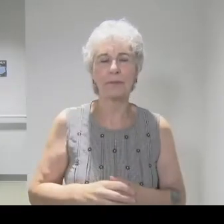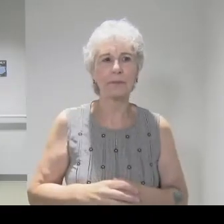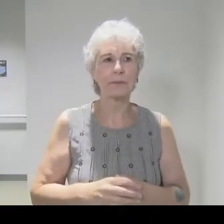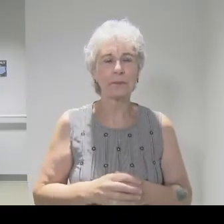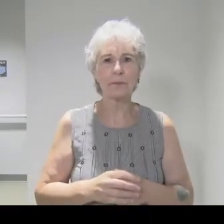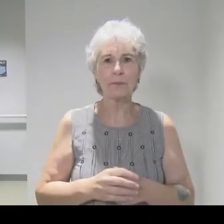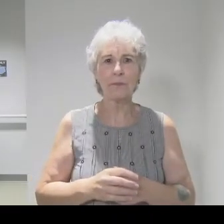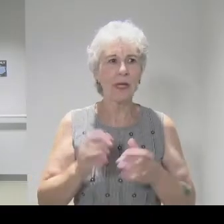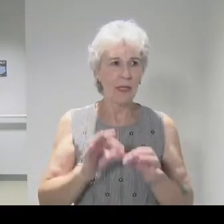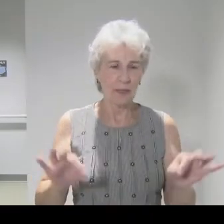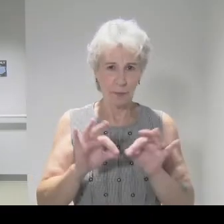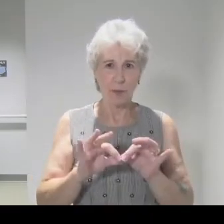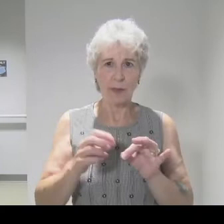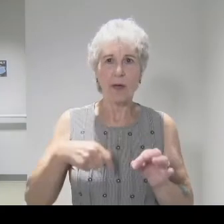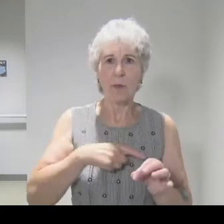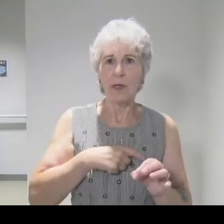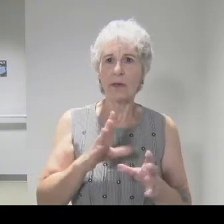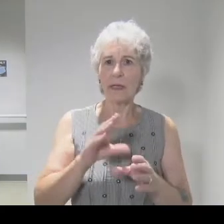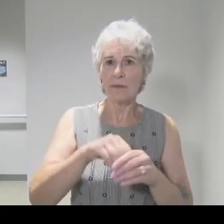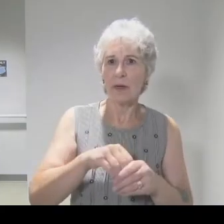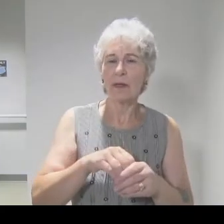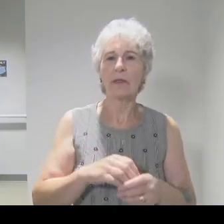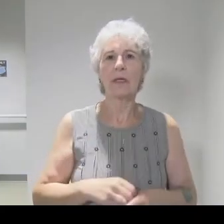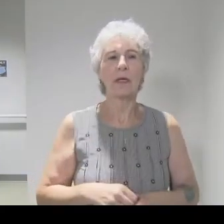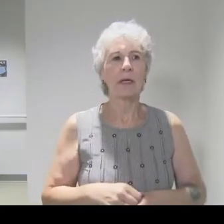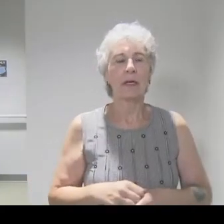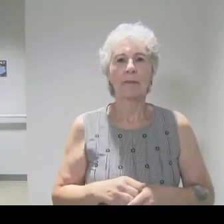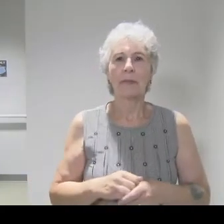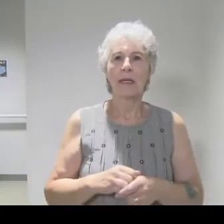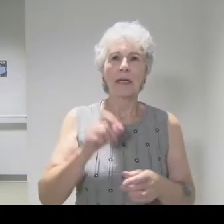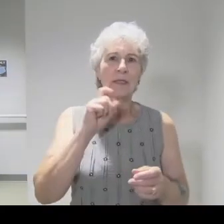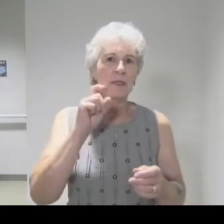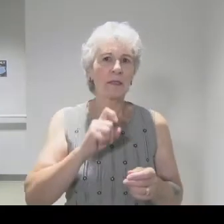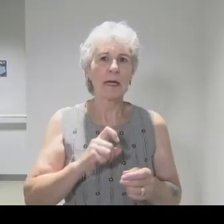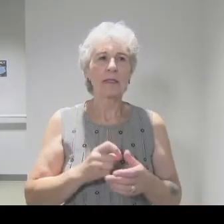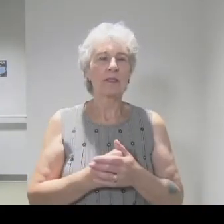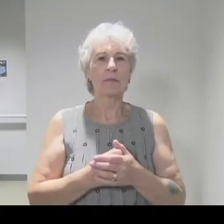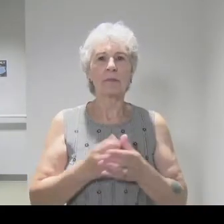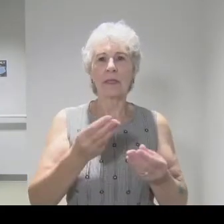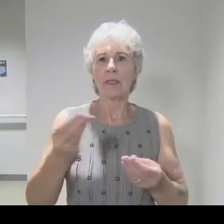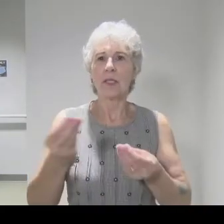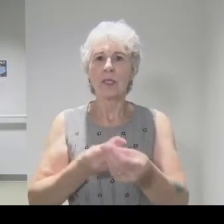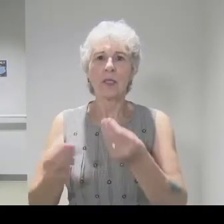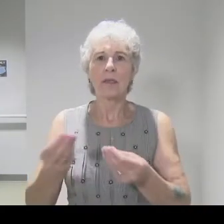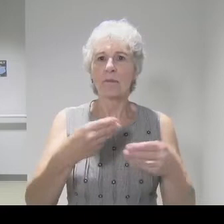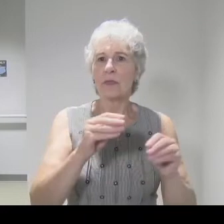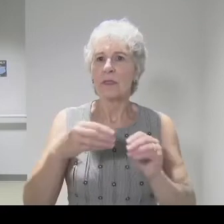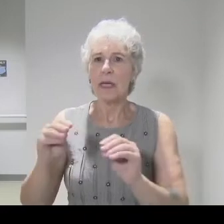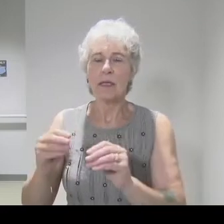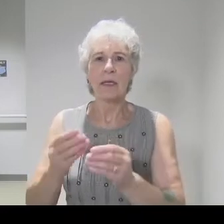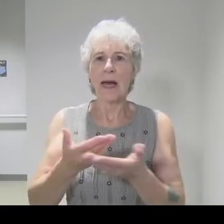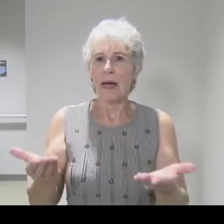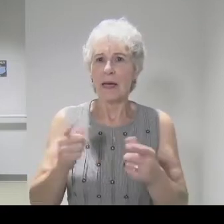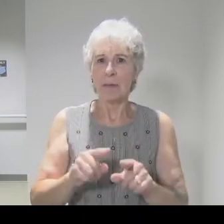It's important that we're involved in being aware of sex trafficking. It happens everywhere. It happens here in our country. It happens in our area. I'm also part of the